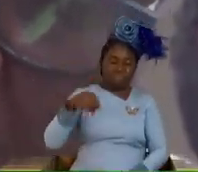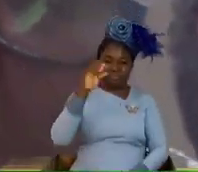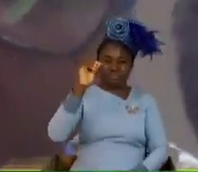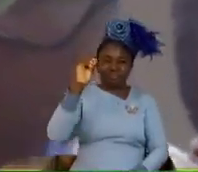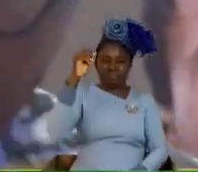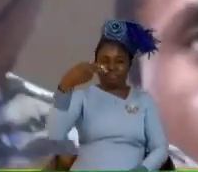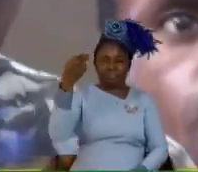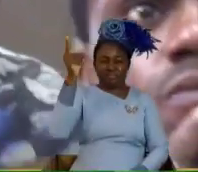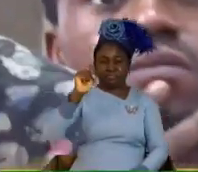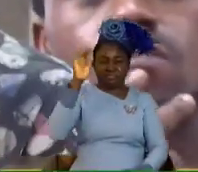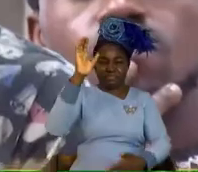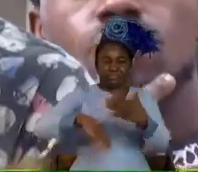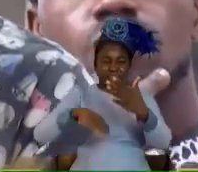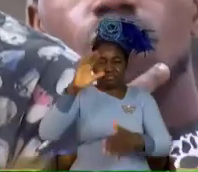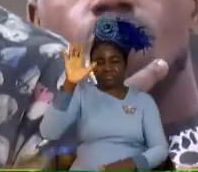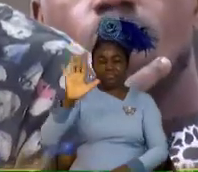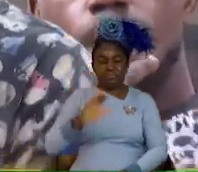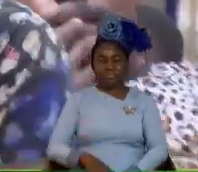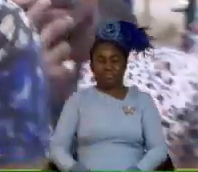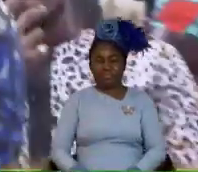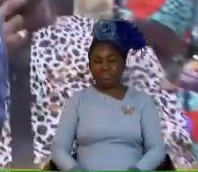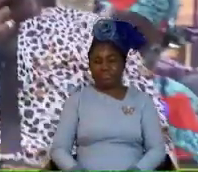5.